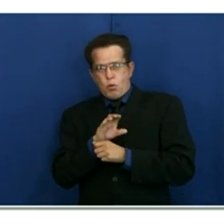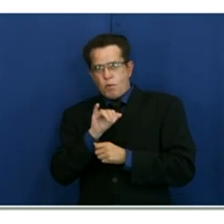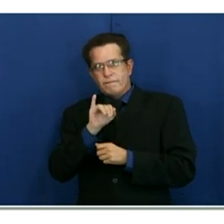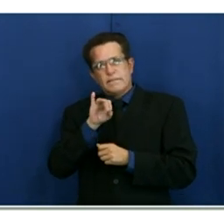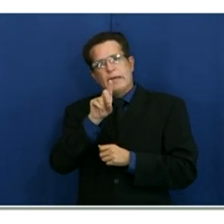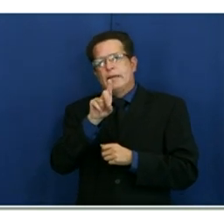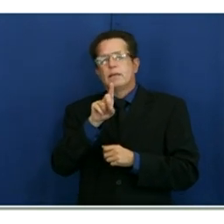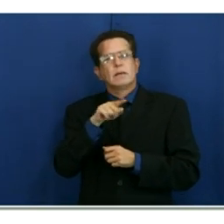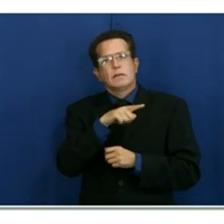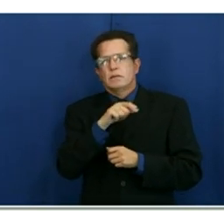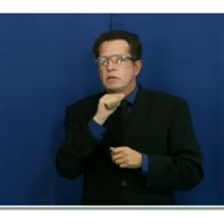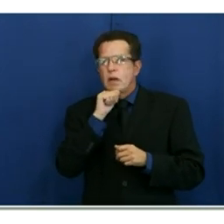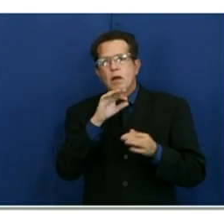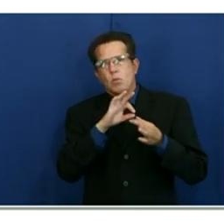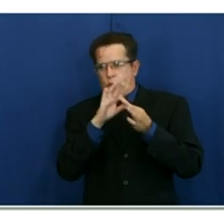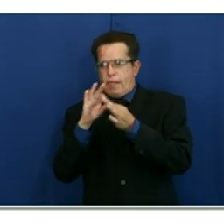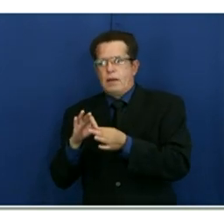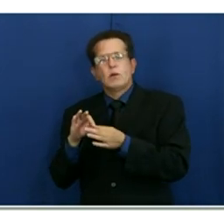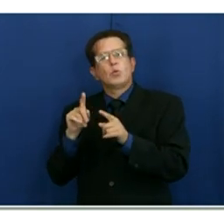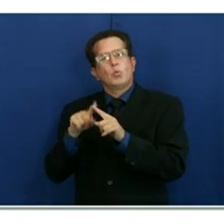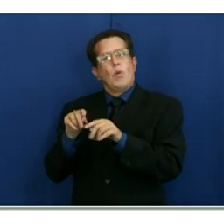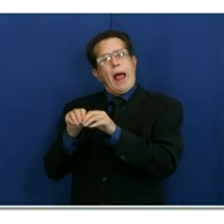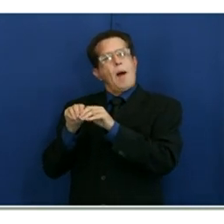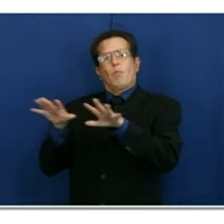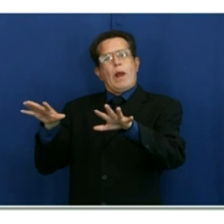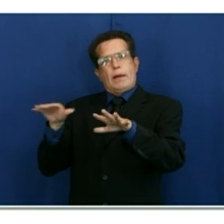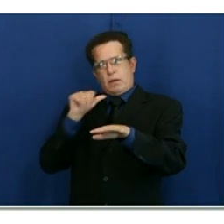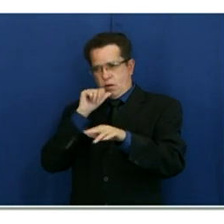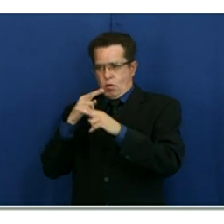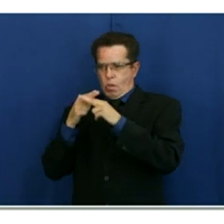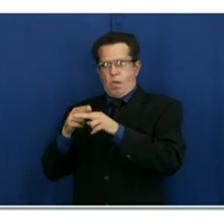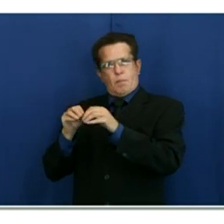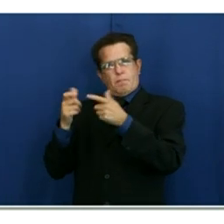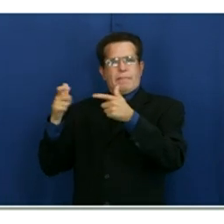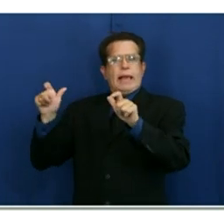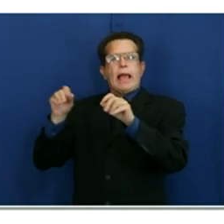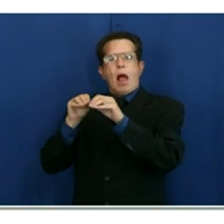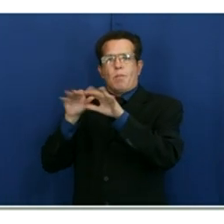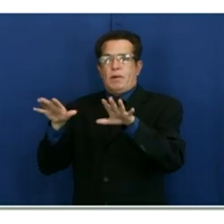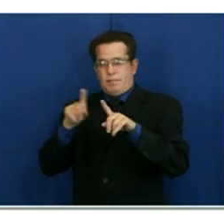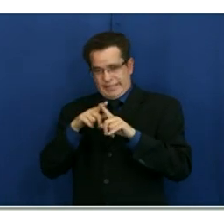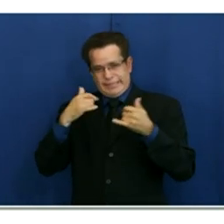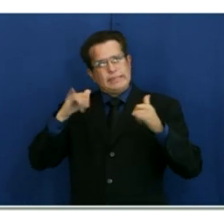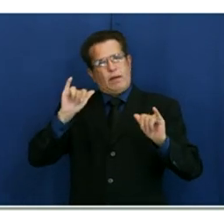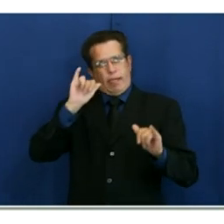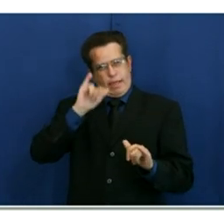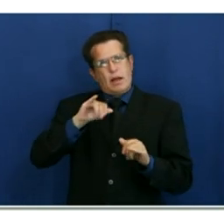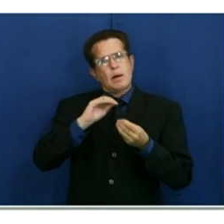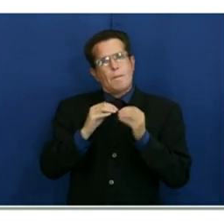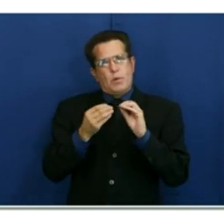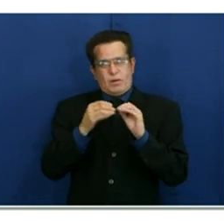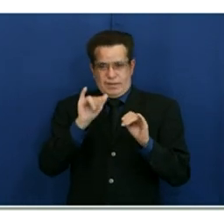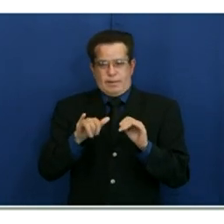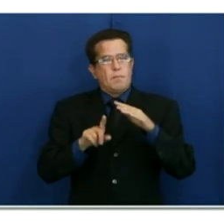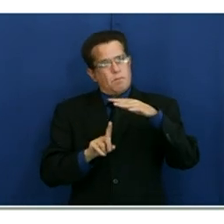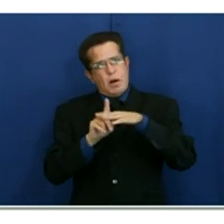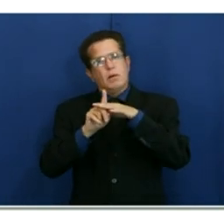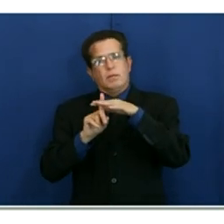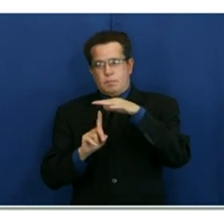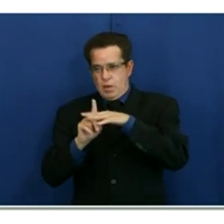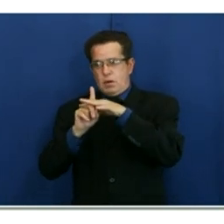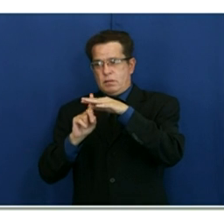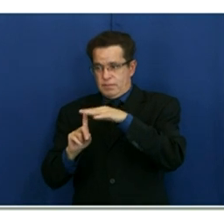not related to an outbreak, still, these increased numbers of outbreaks occurring over the past few